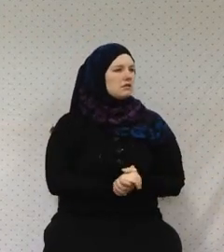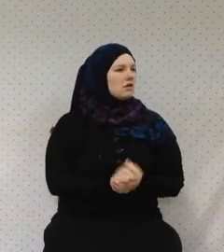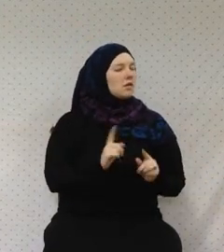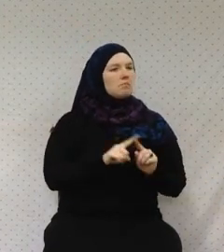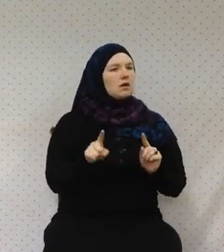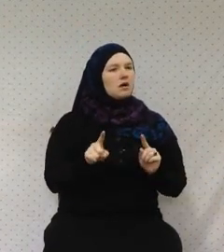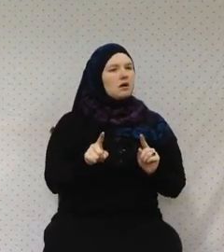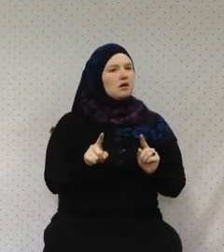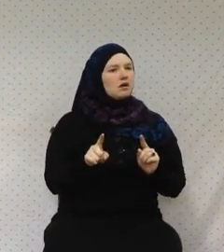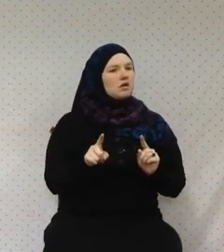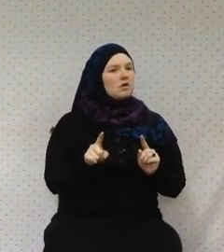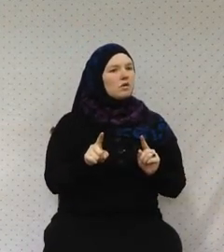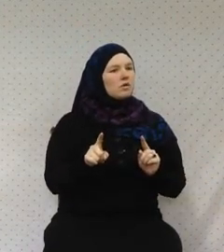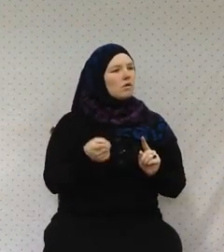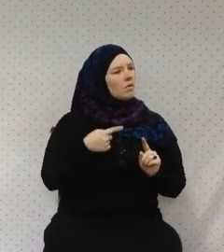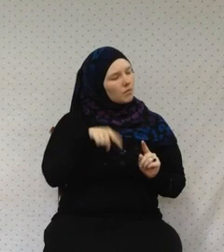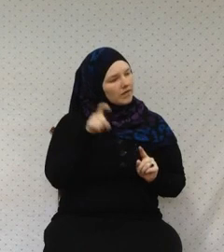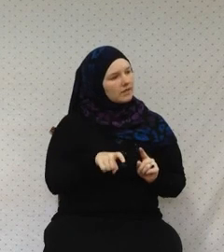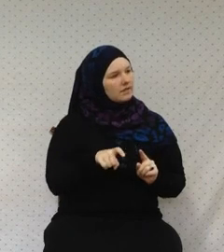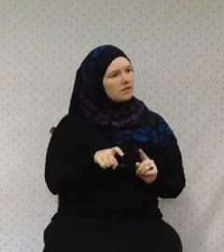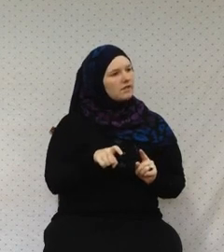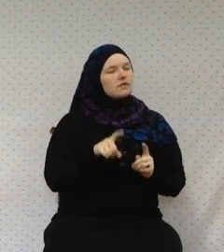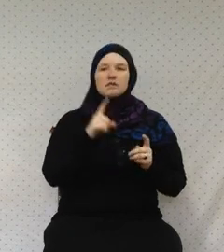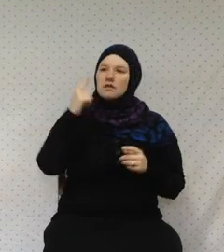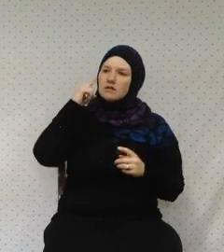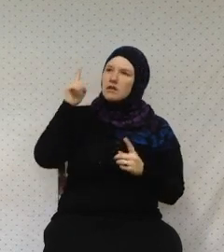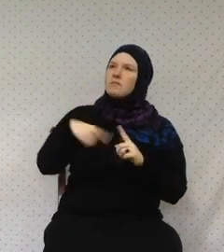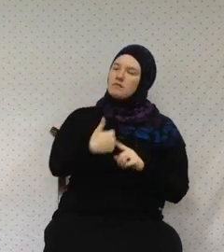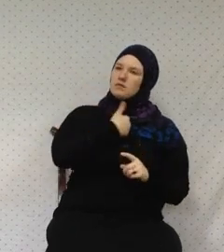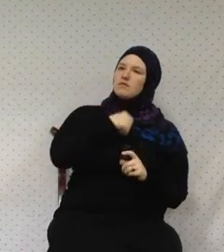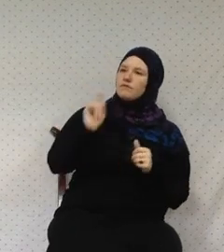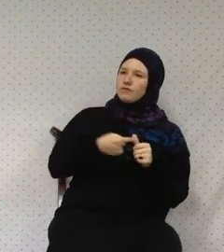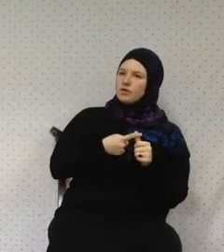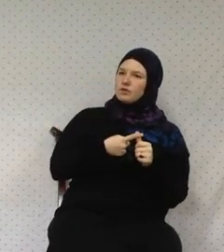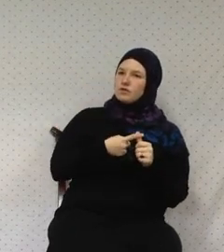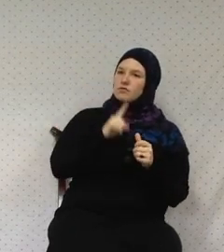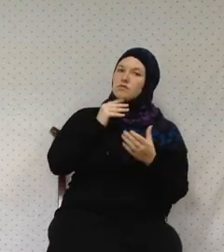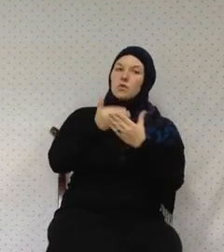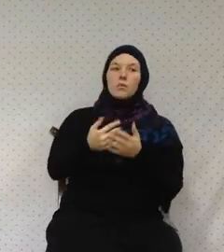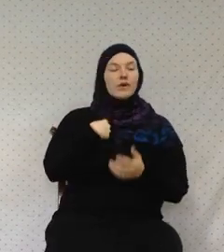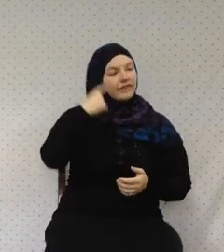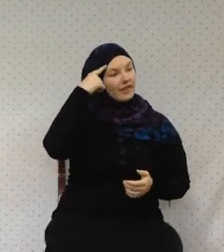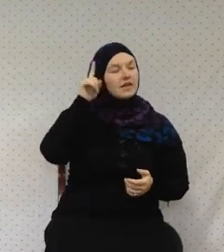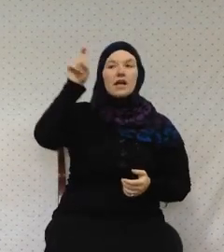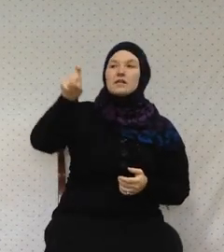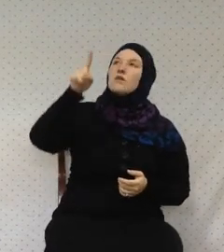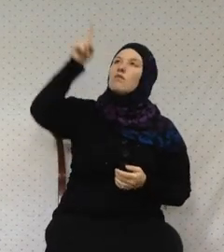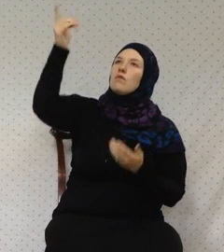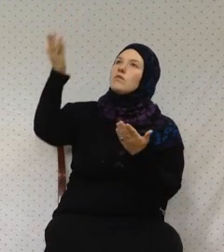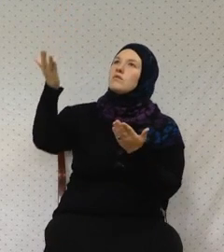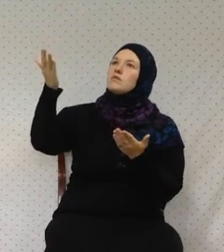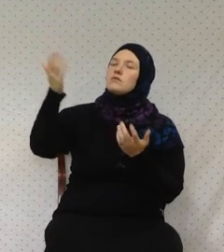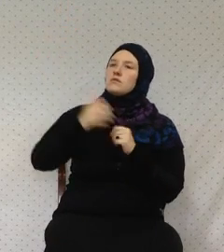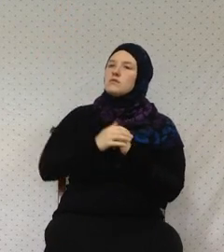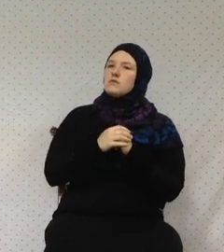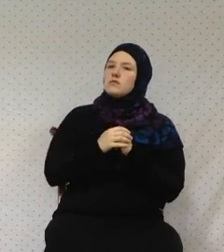But we don't tend to ask, do we qualify for the Nasr of Allah? We tend to ask Allah, do